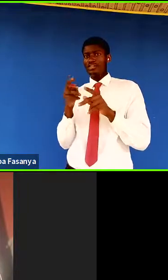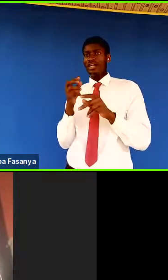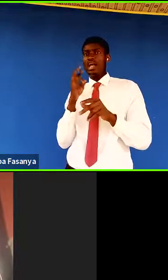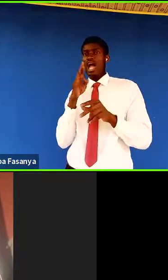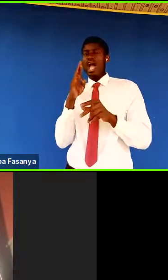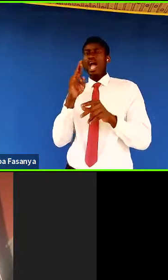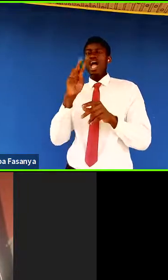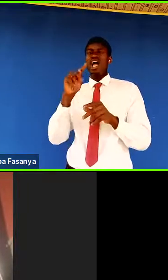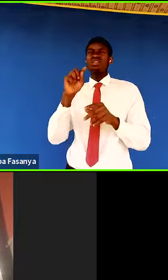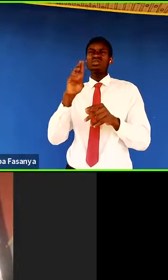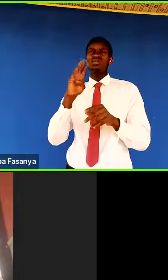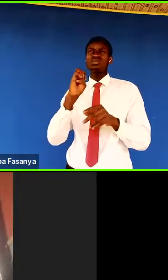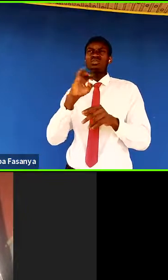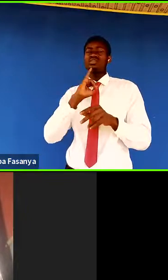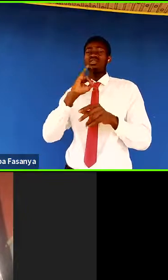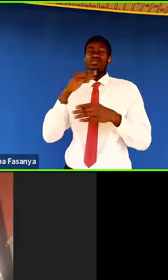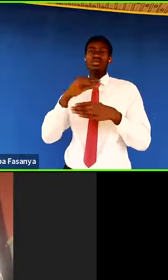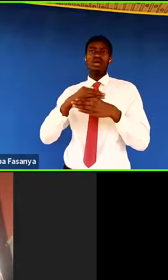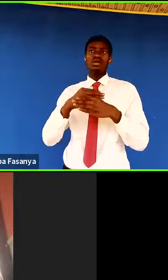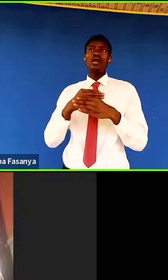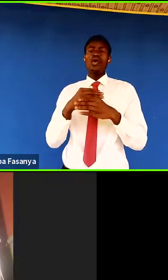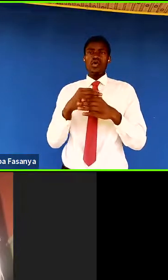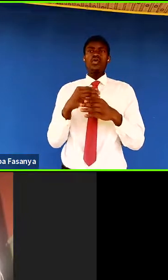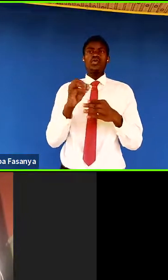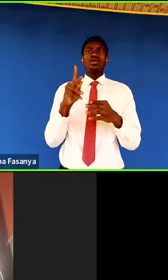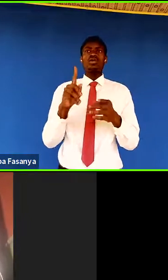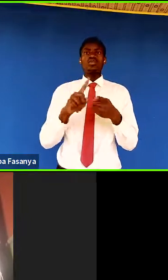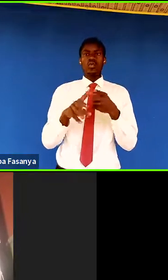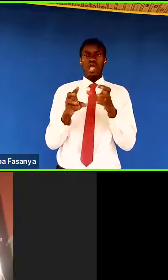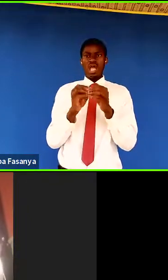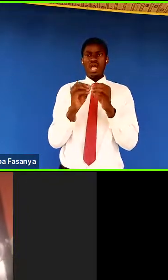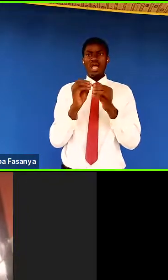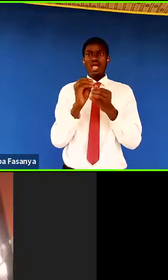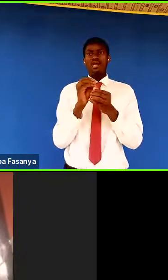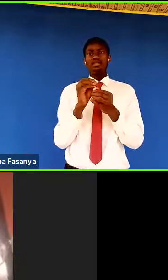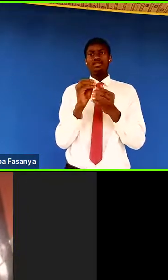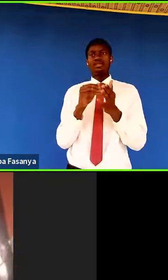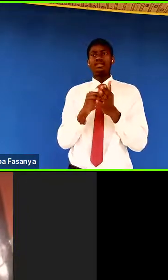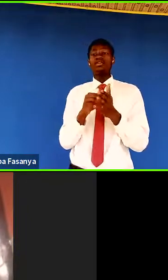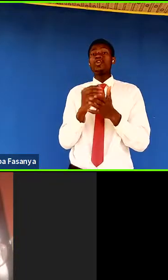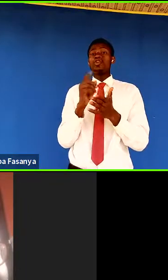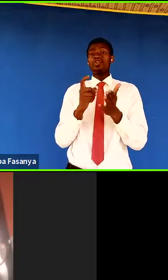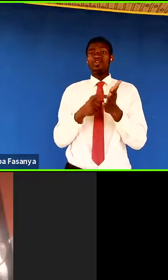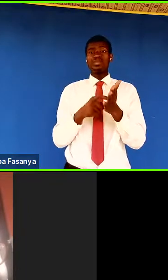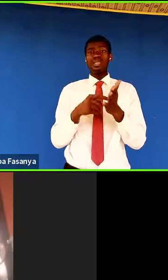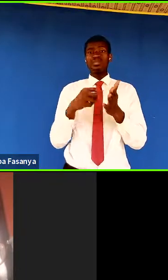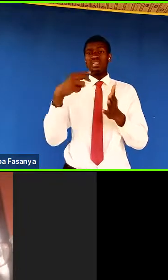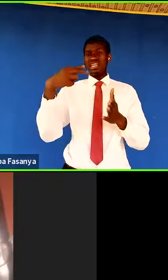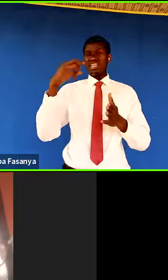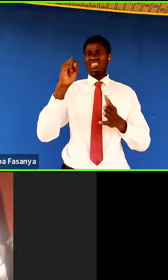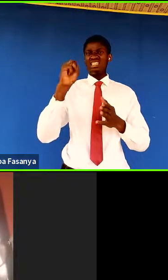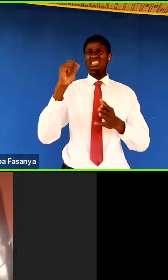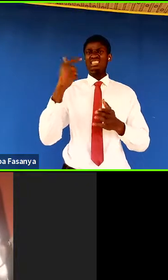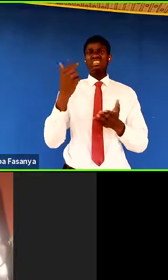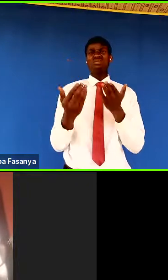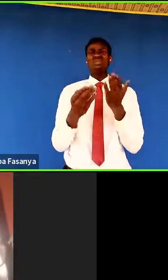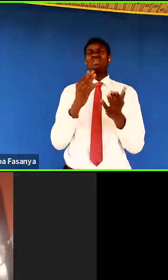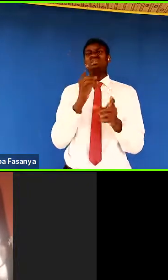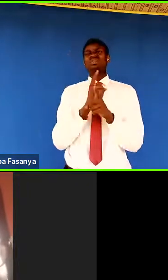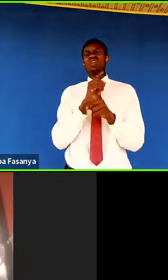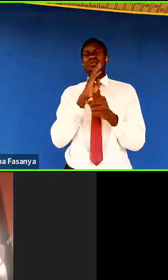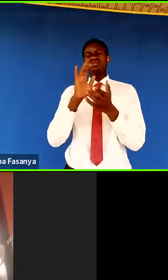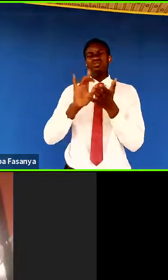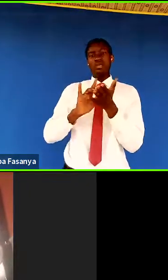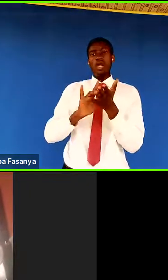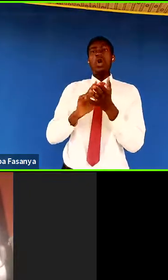Just to add again, sometimes the HSG can be therapeutic because sometimes the blockage might just be maybe mucus or something